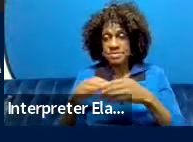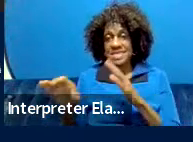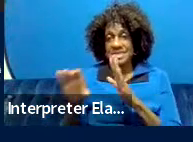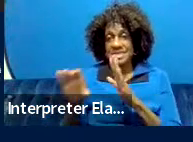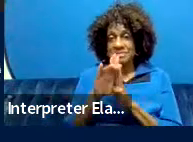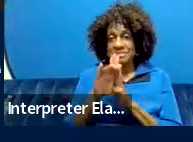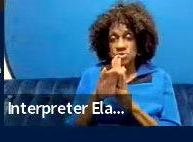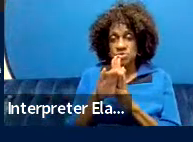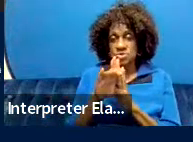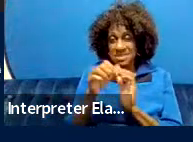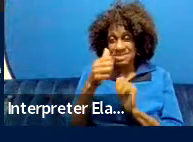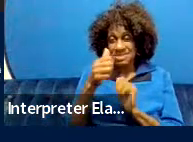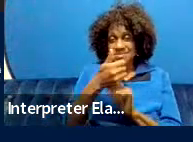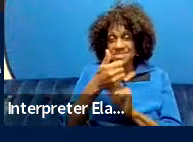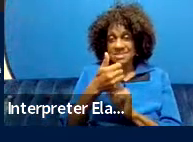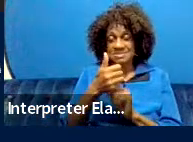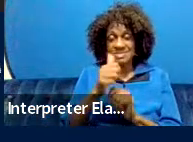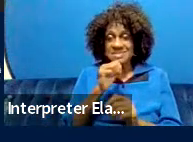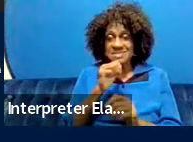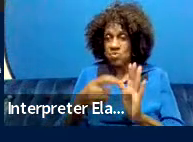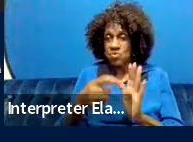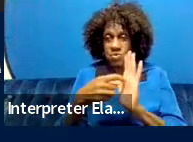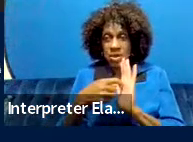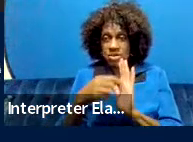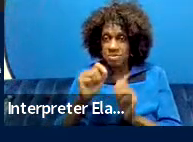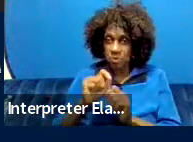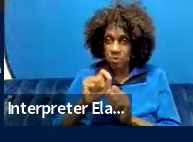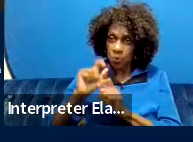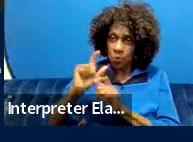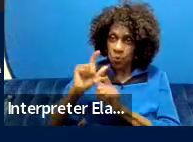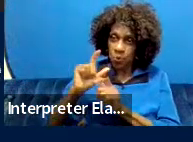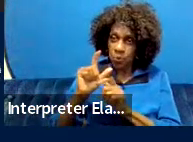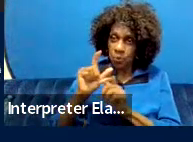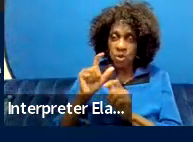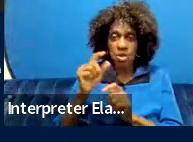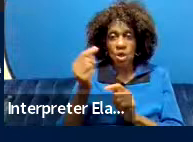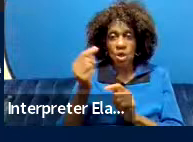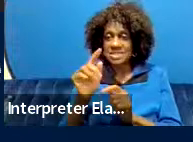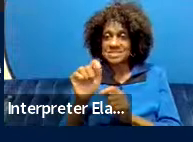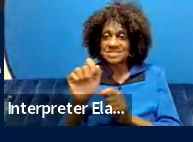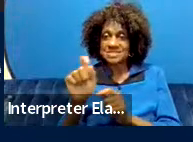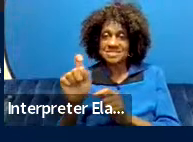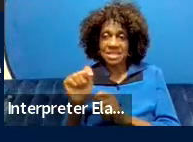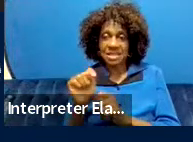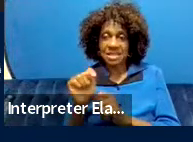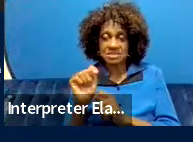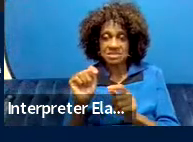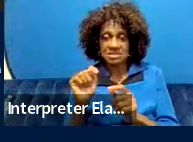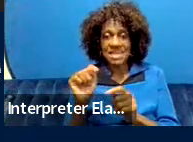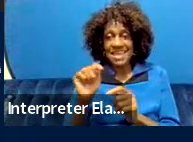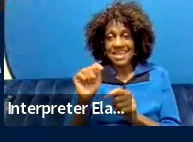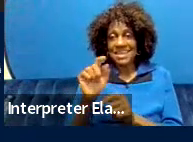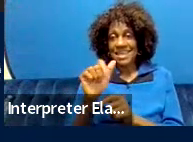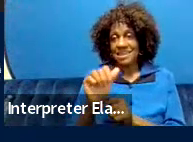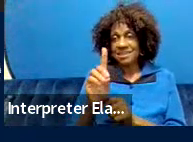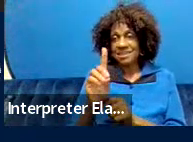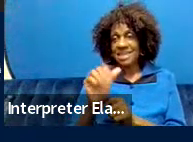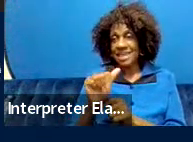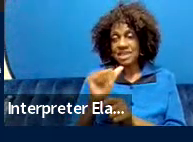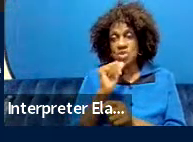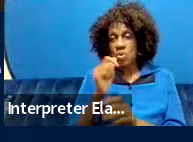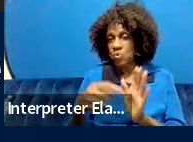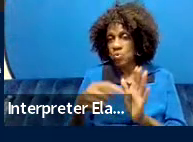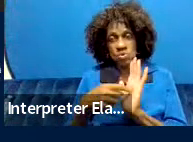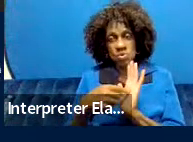Pictograms themselves are not required to be raised, only the text descriptors. And the ADA does not